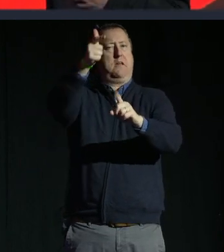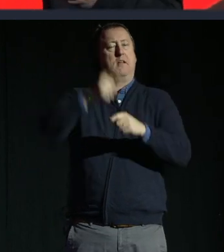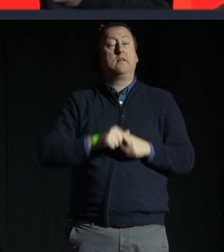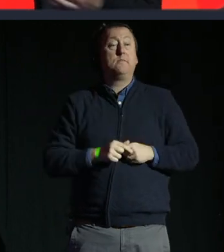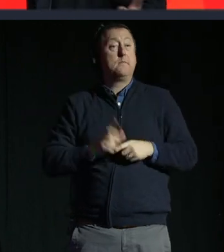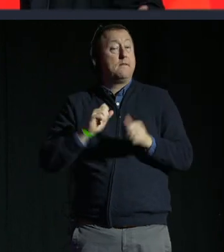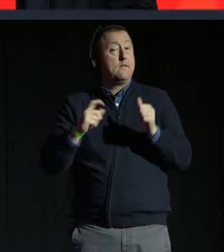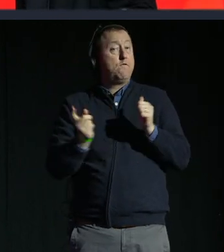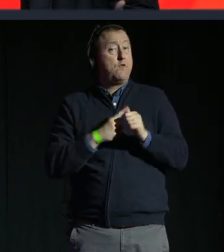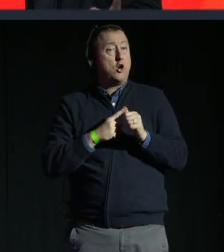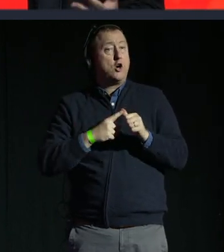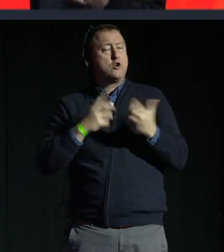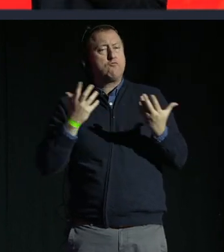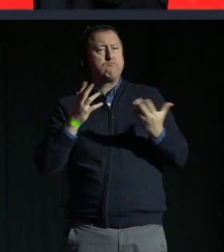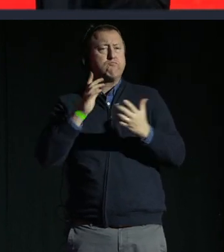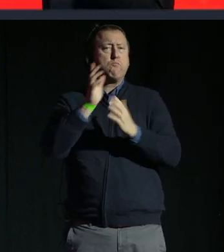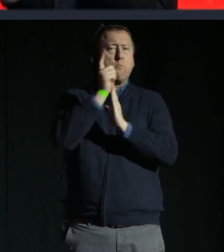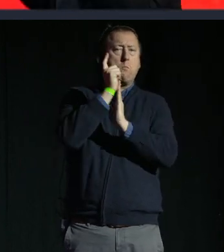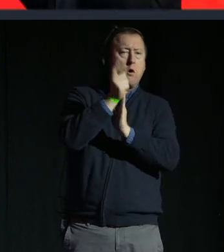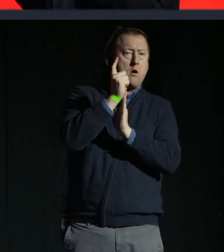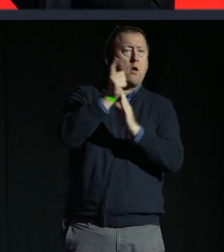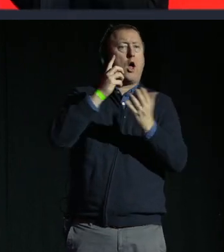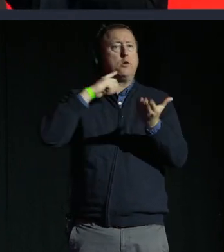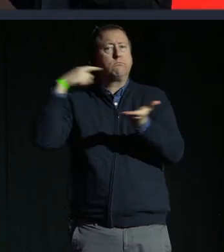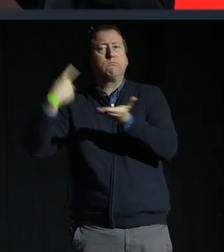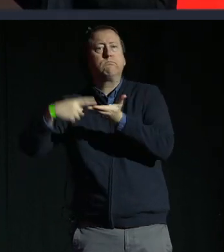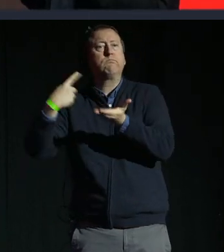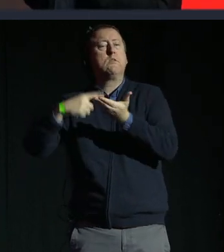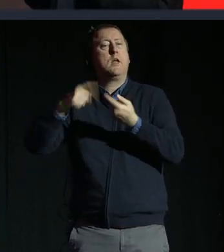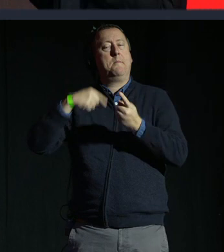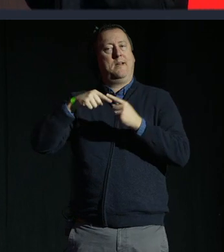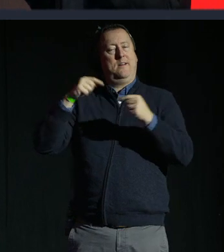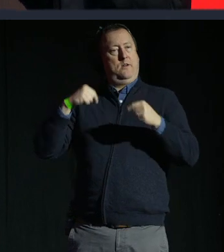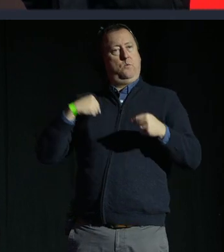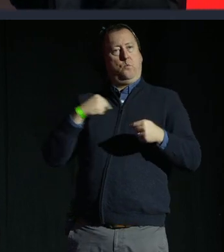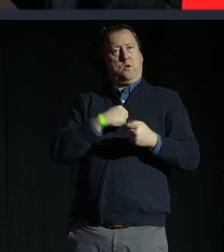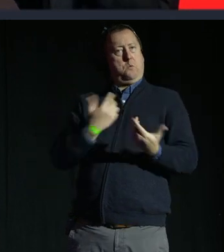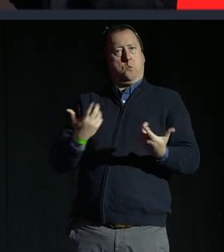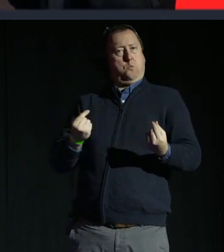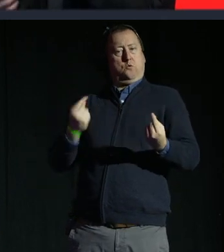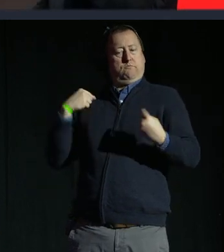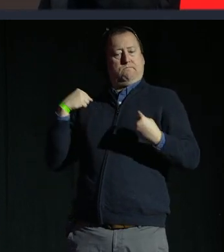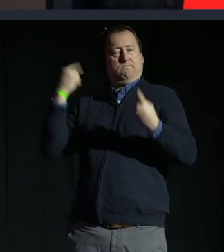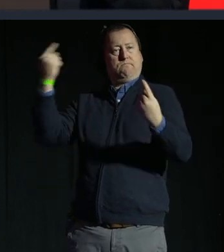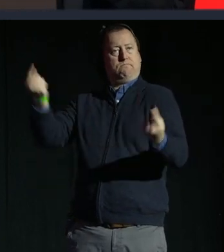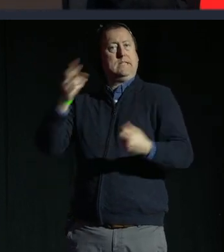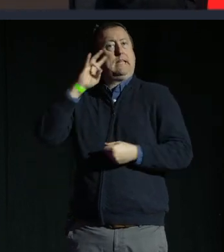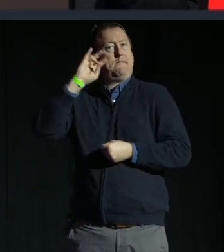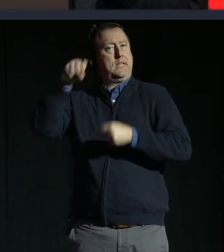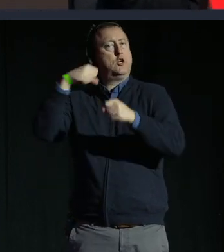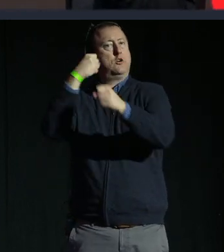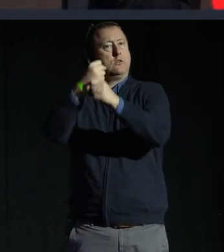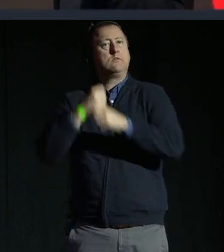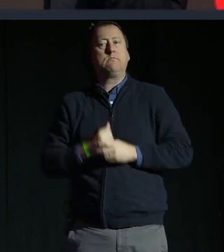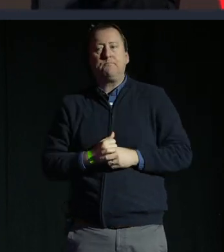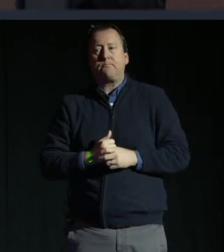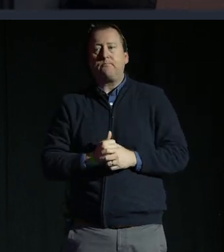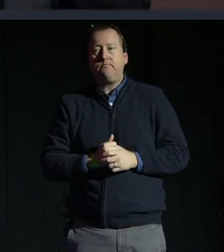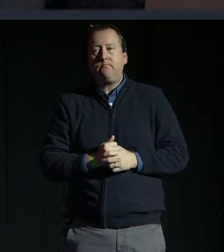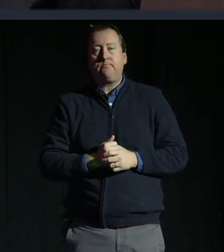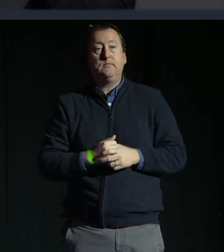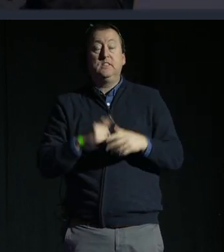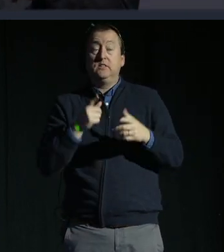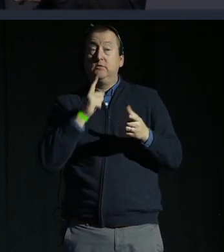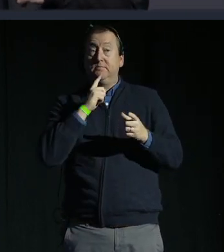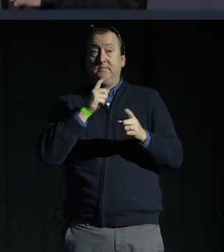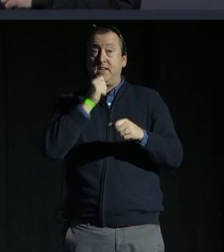first, I want to spend a minute talking about the journey that we, DBT Labs, have been on over those same 7 years. It's been an